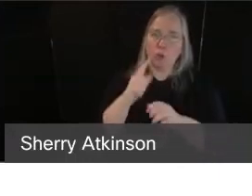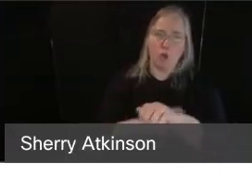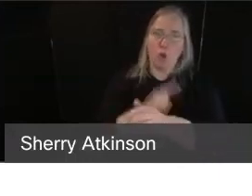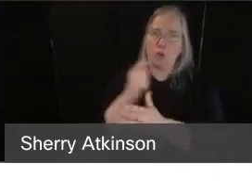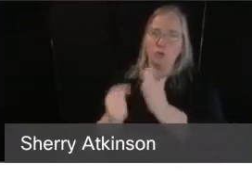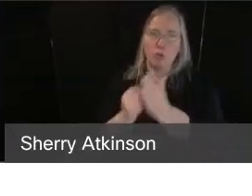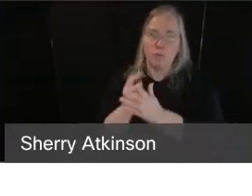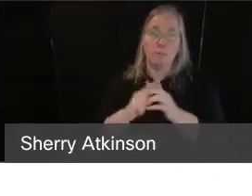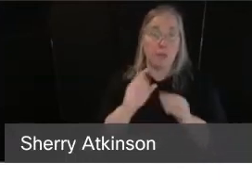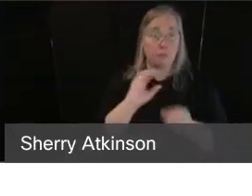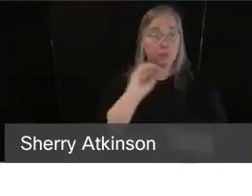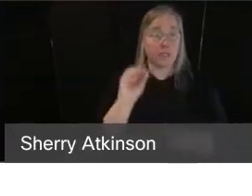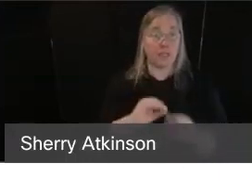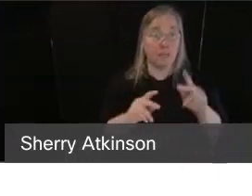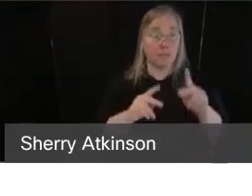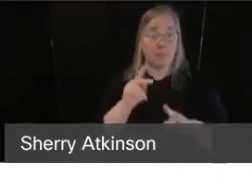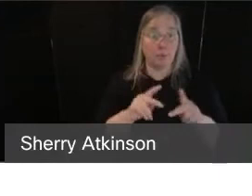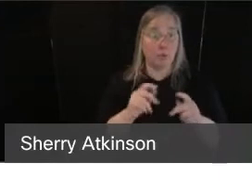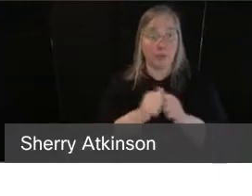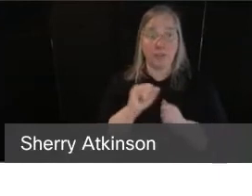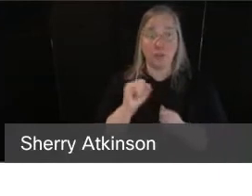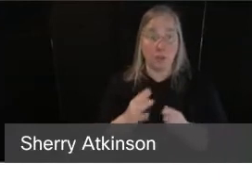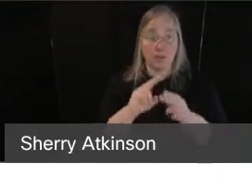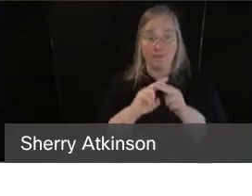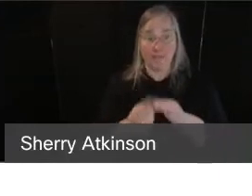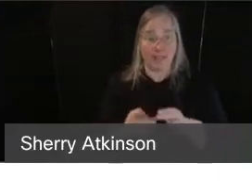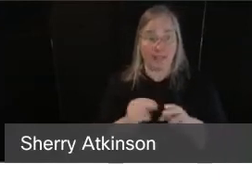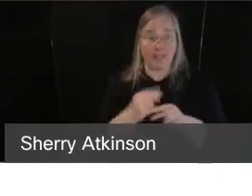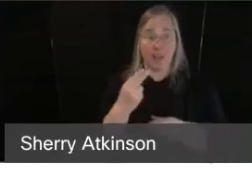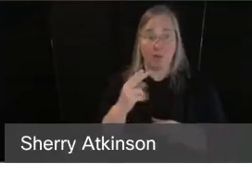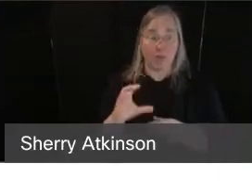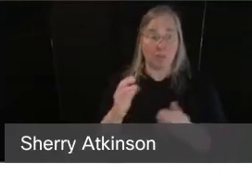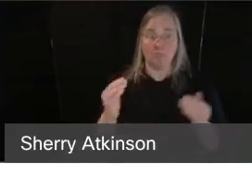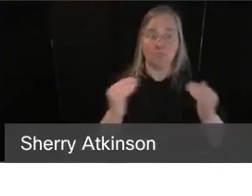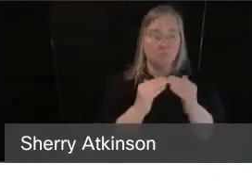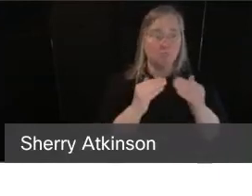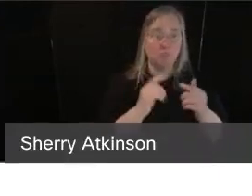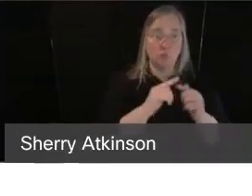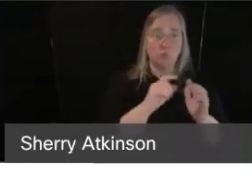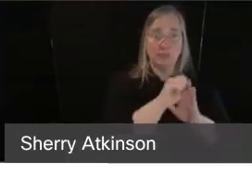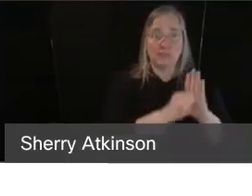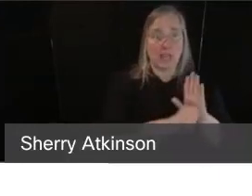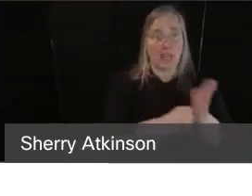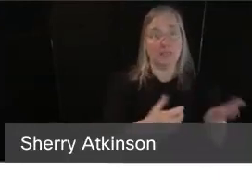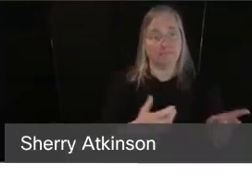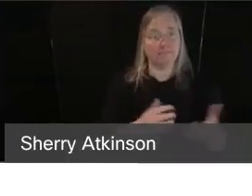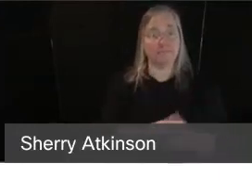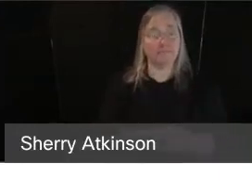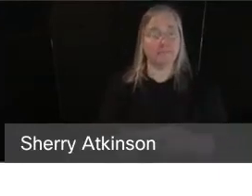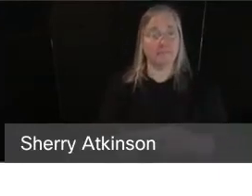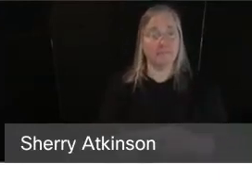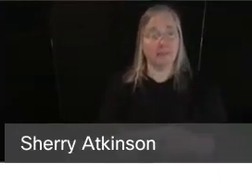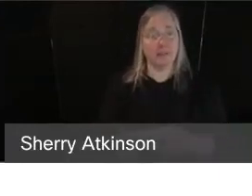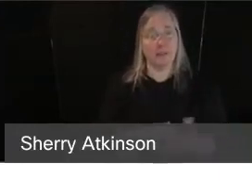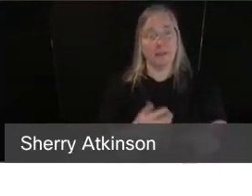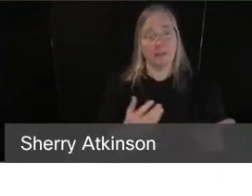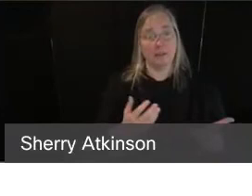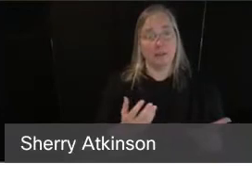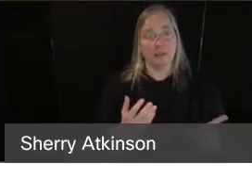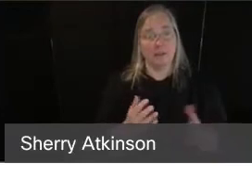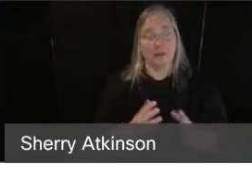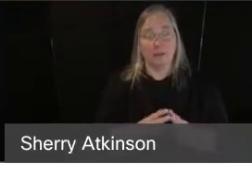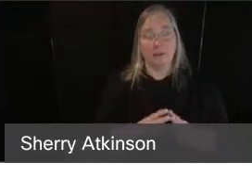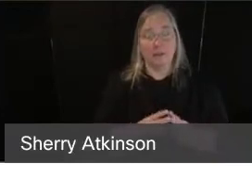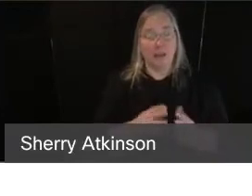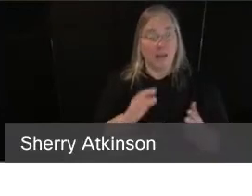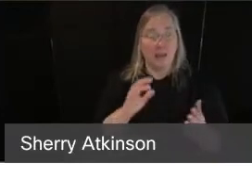with jobs fell in Howard County as much as it did statewide. So those are kind of the